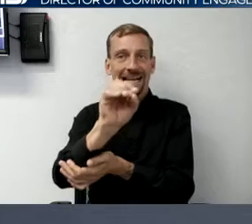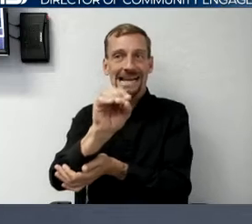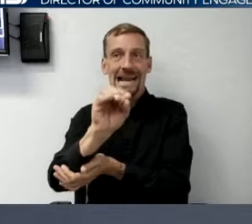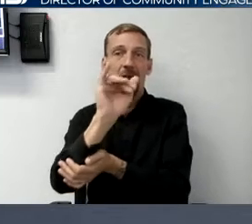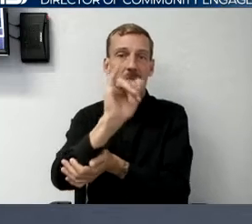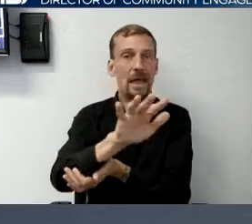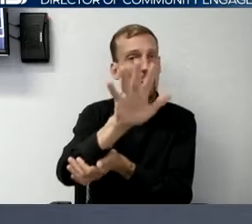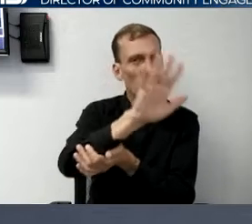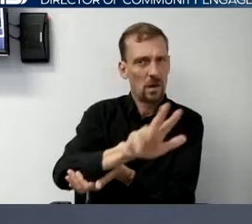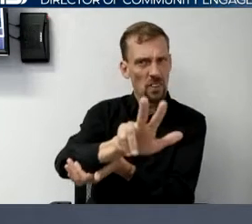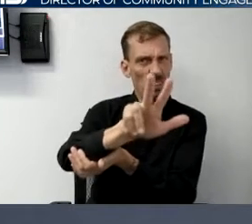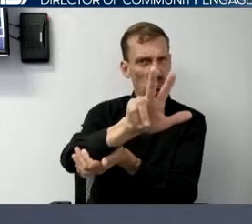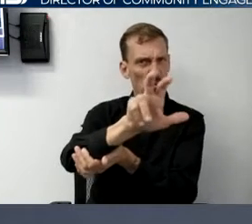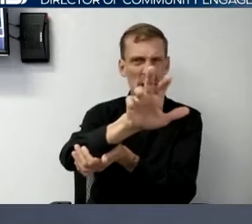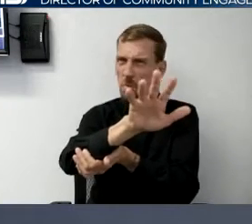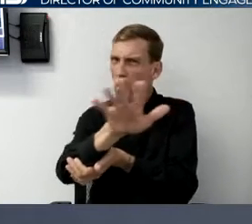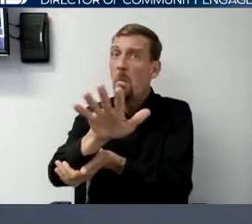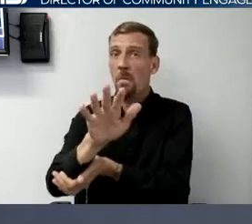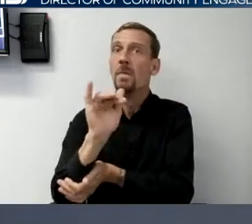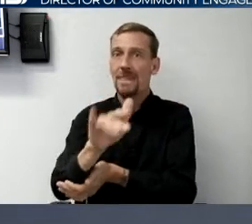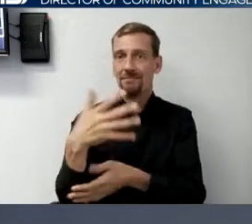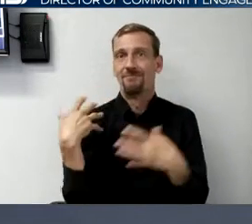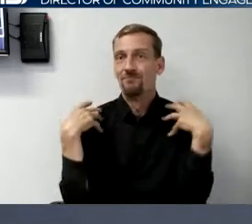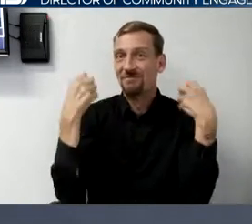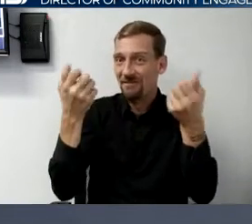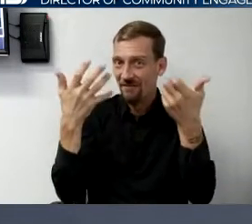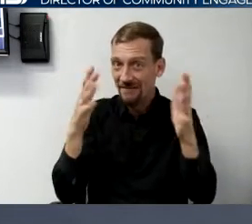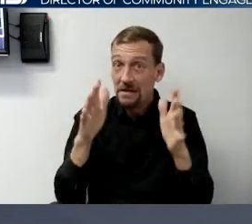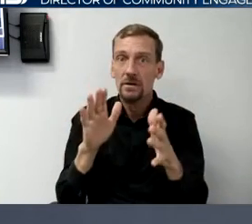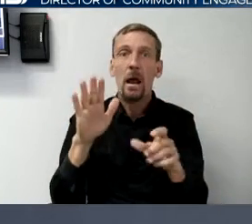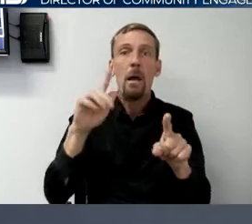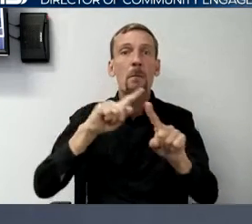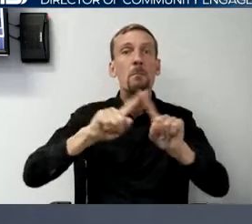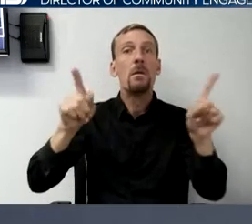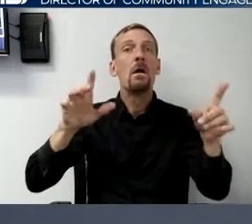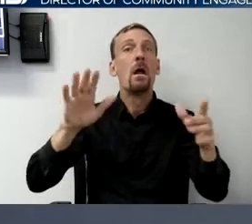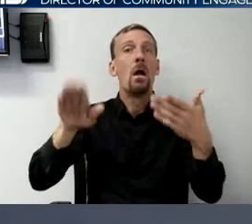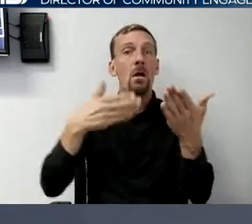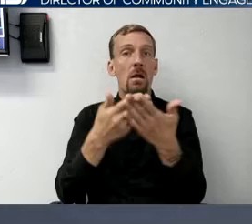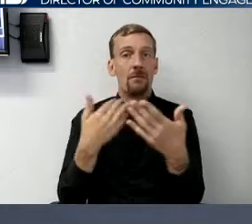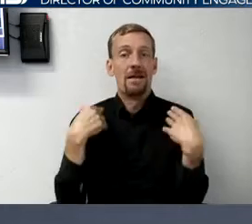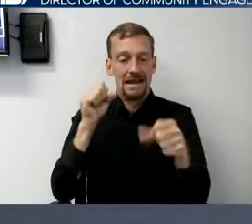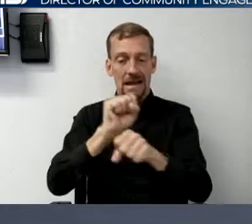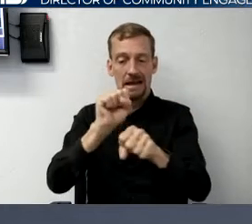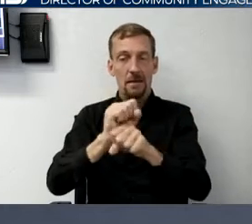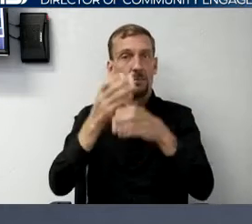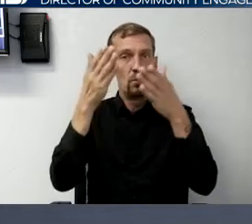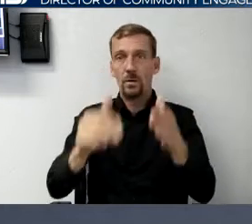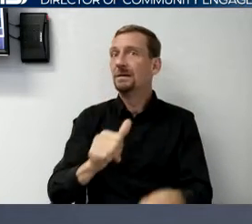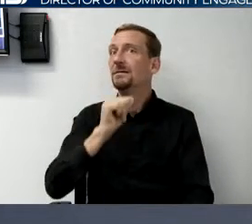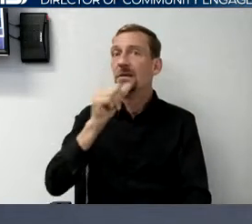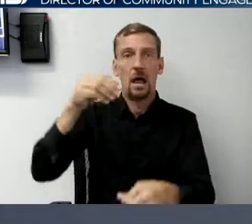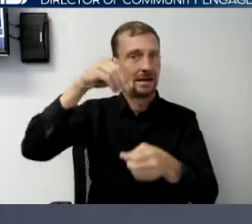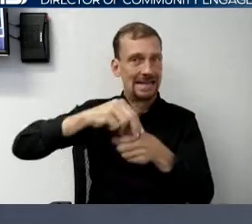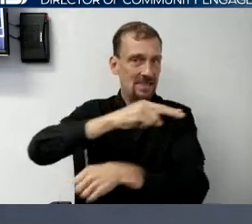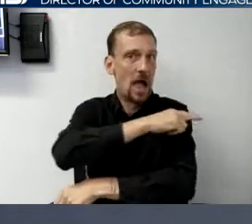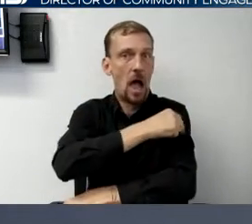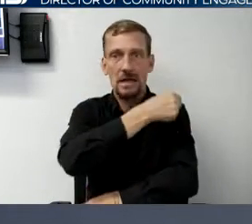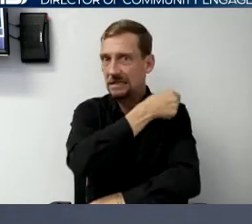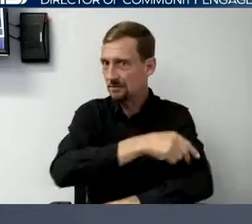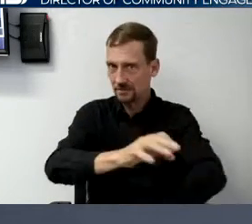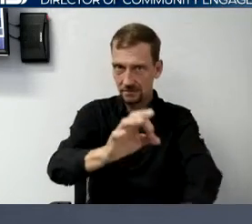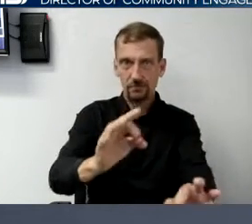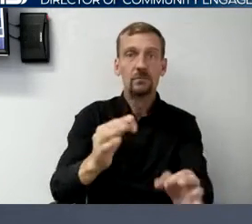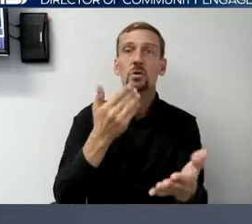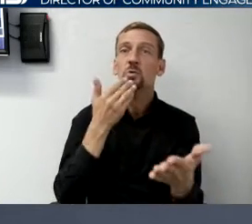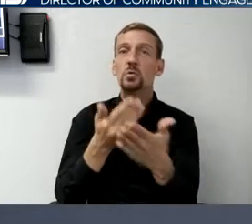the roughly 300 and something that have recovered, and none of our employees are currently hospitalized, so a very good thing. But